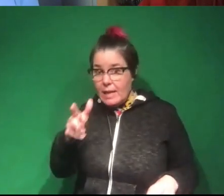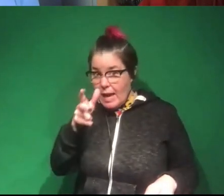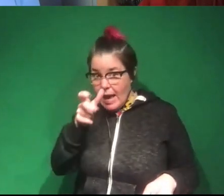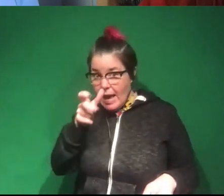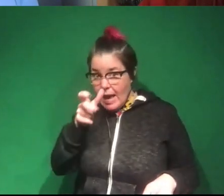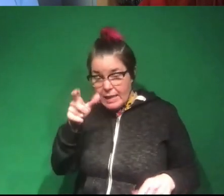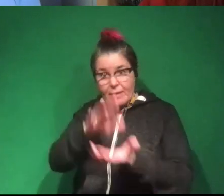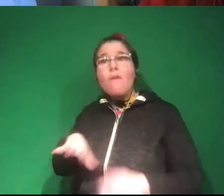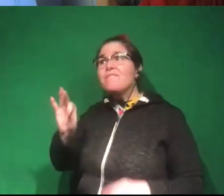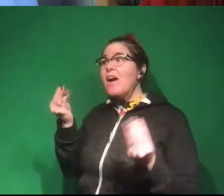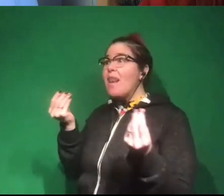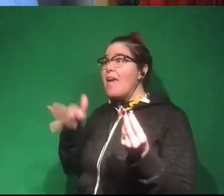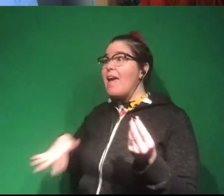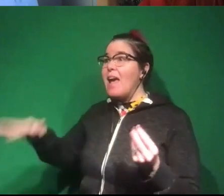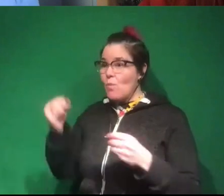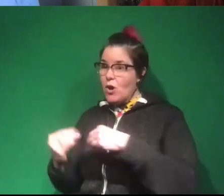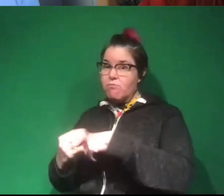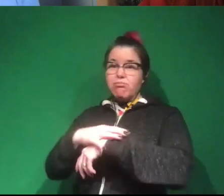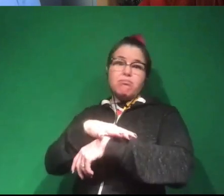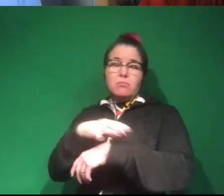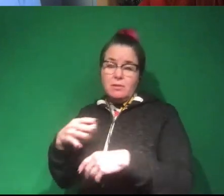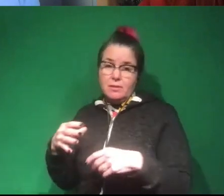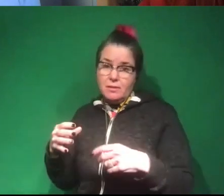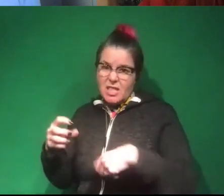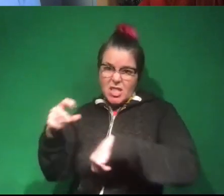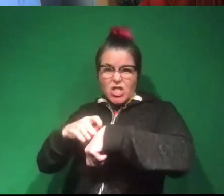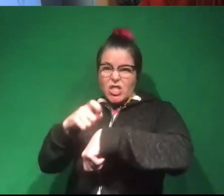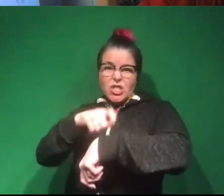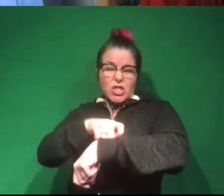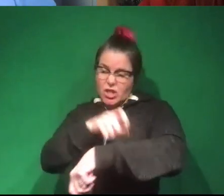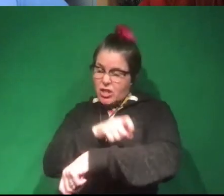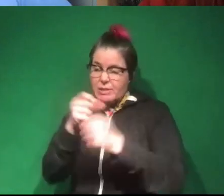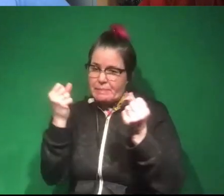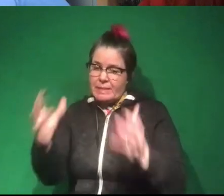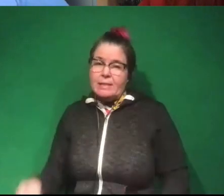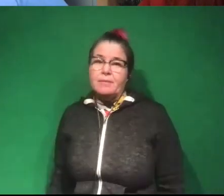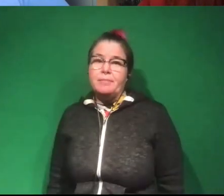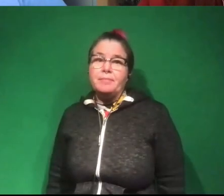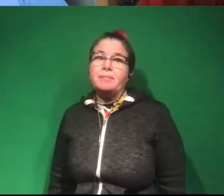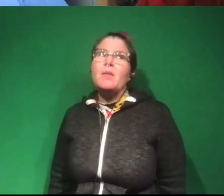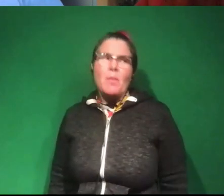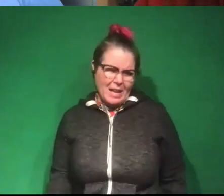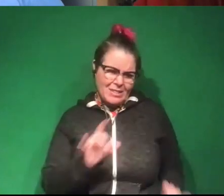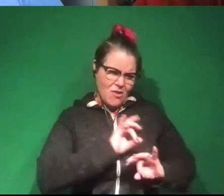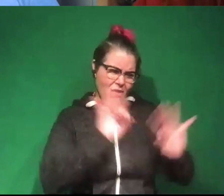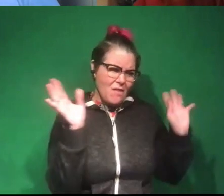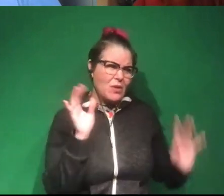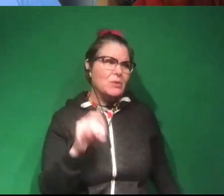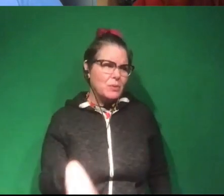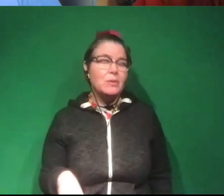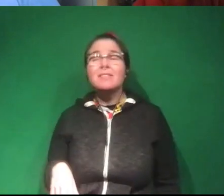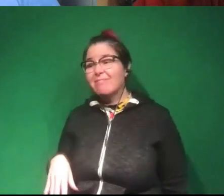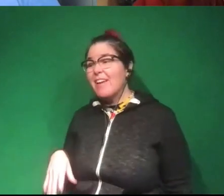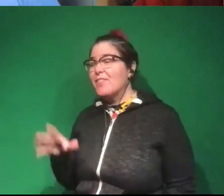land. They climb up, and all of a sudden now you get stung a bunch. That is a nightmare. There's some really